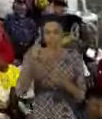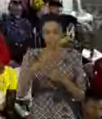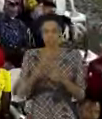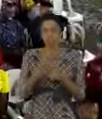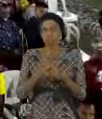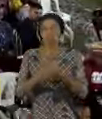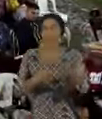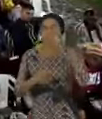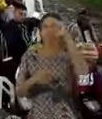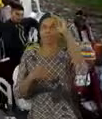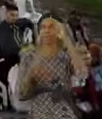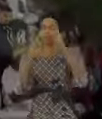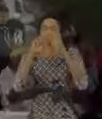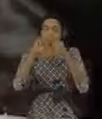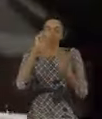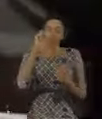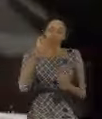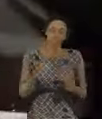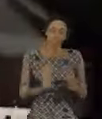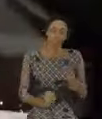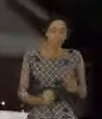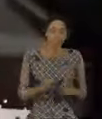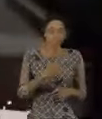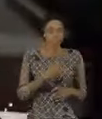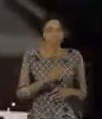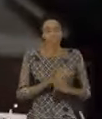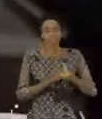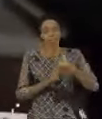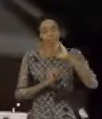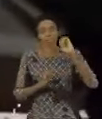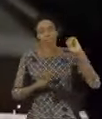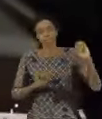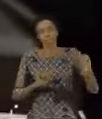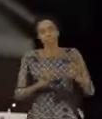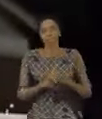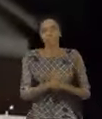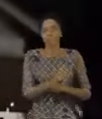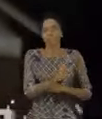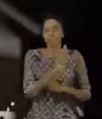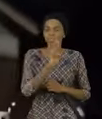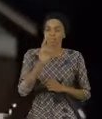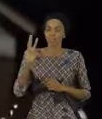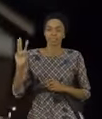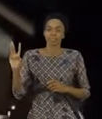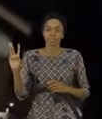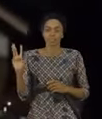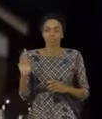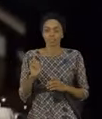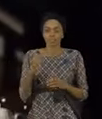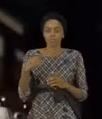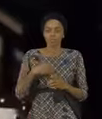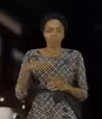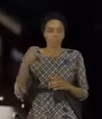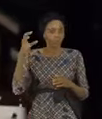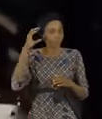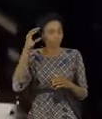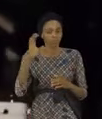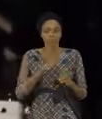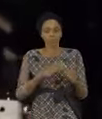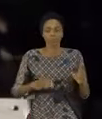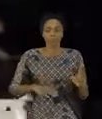north to south and east to west, we'd hear Christ